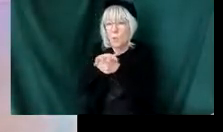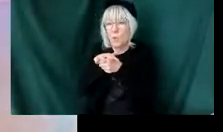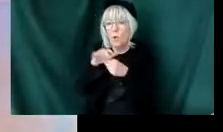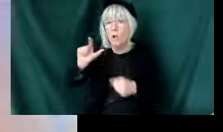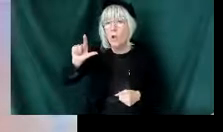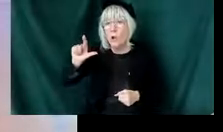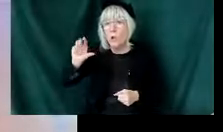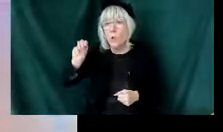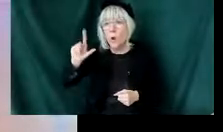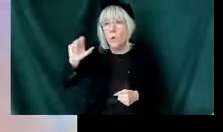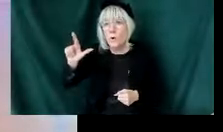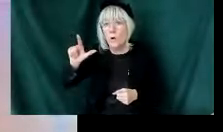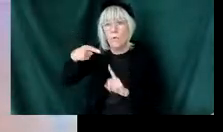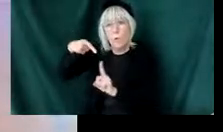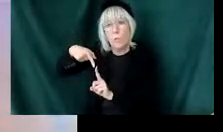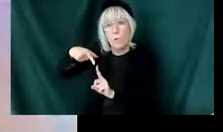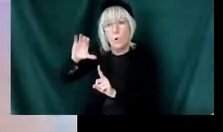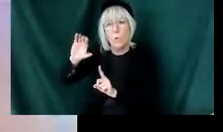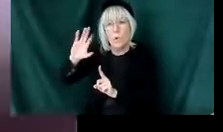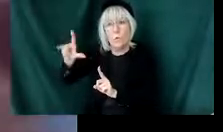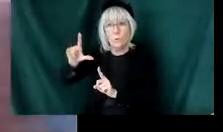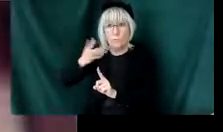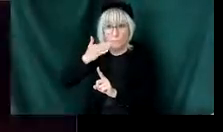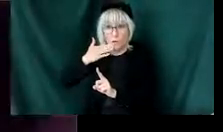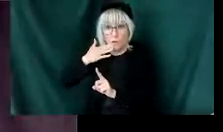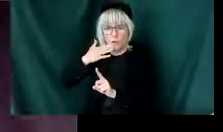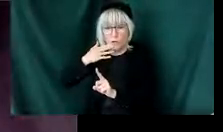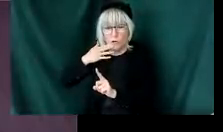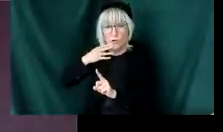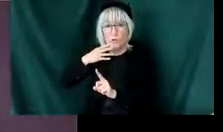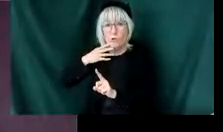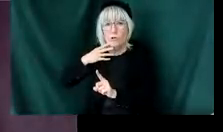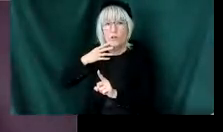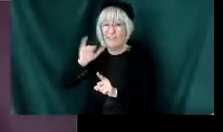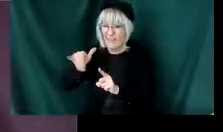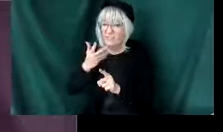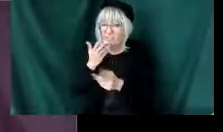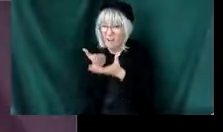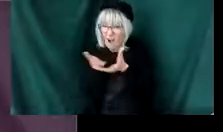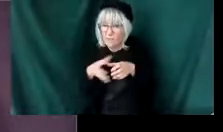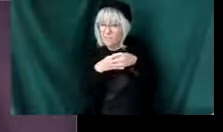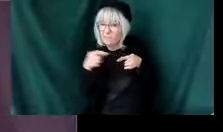color. So the local color, the color of the object,